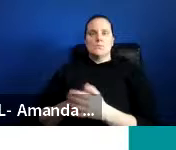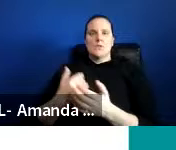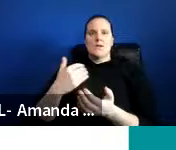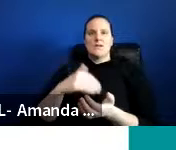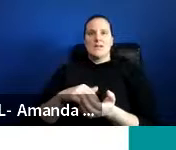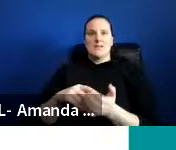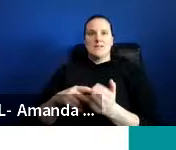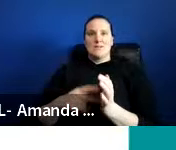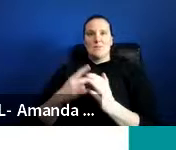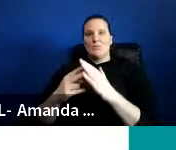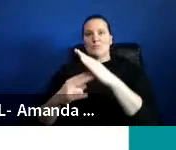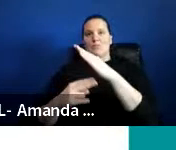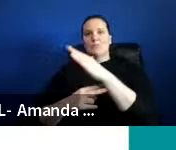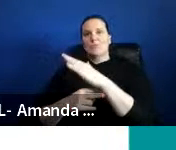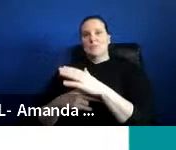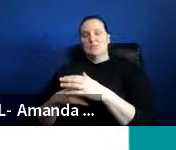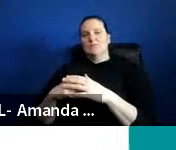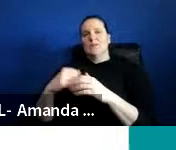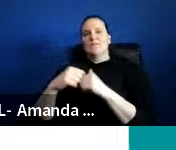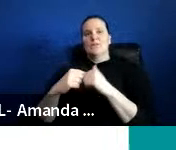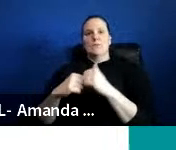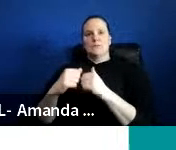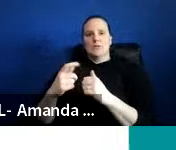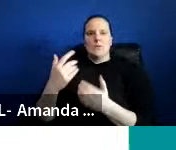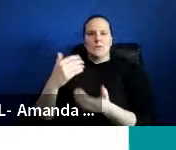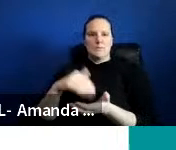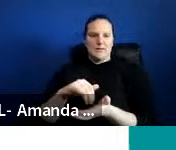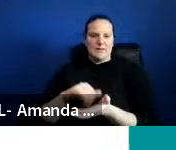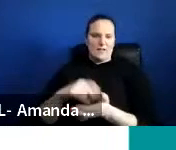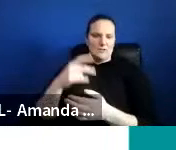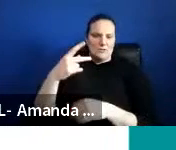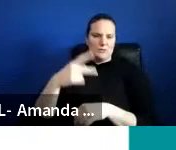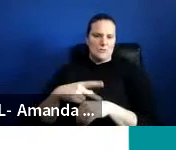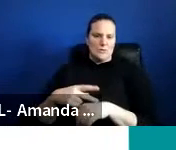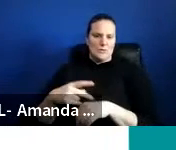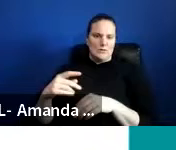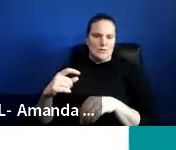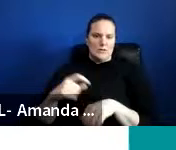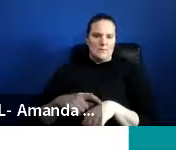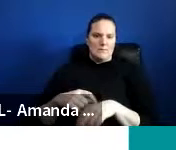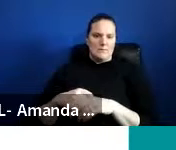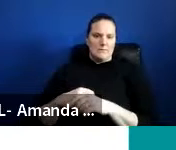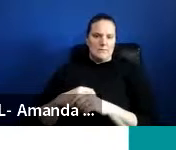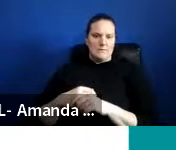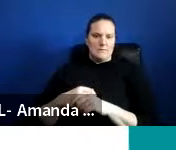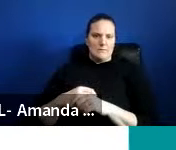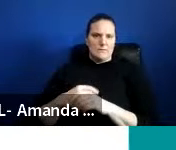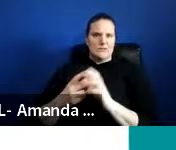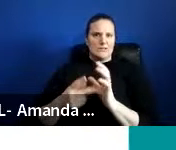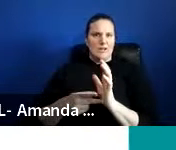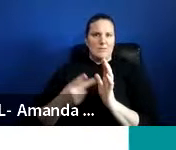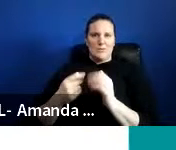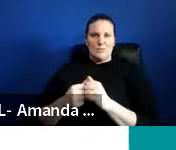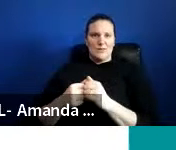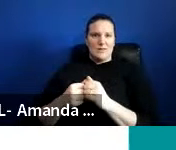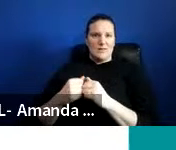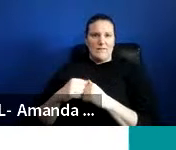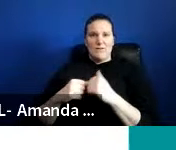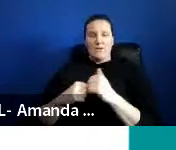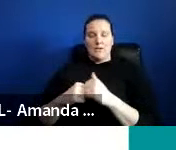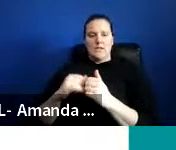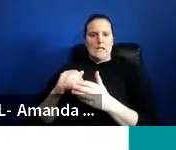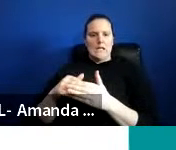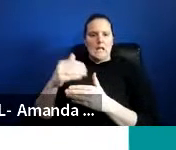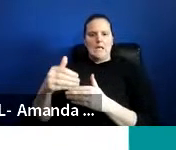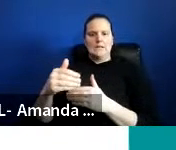bridge configuration, and I might repeat that a couple more times. So we'll be looking at double deck configuration first with these images. Next would be the single